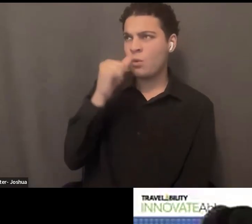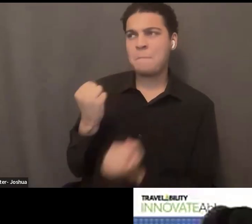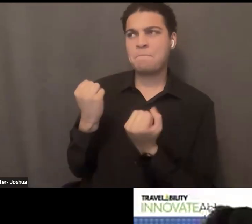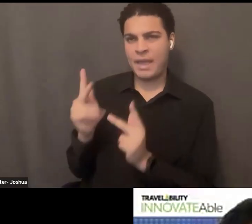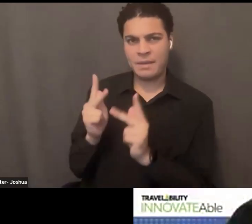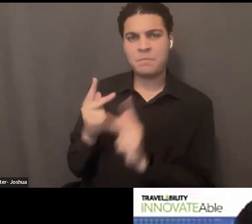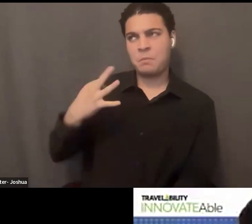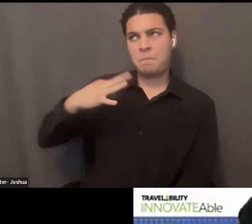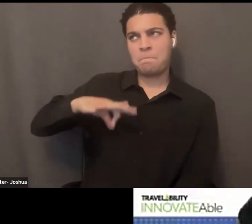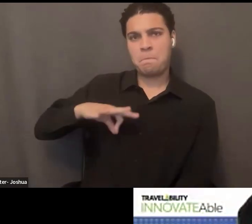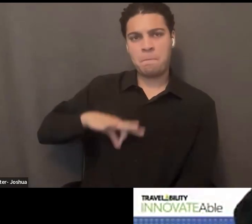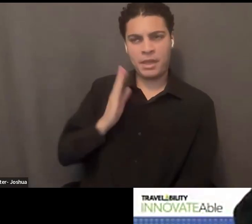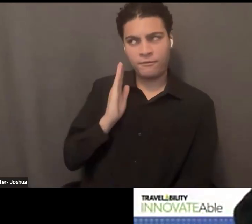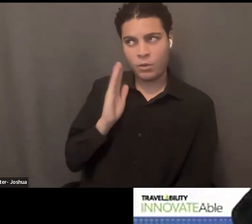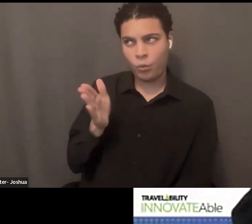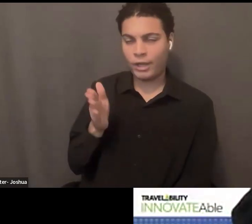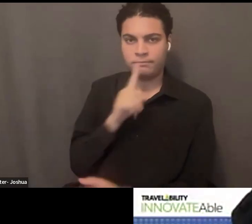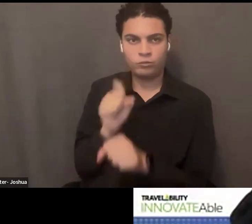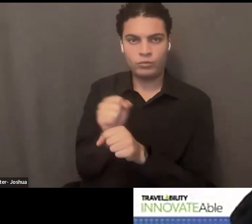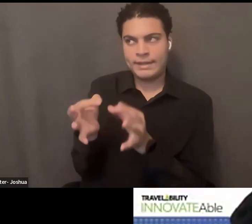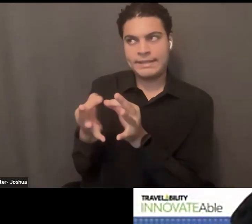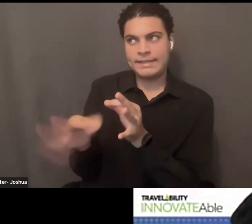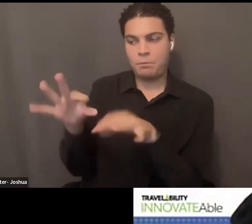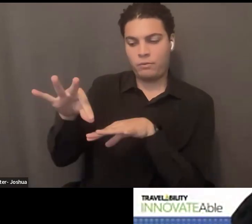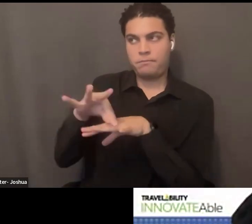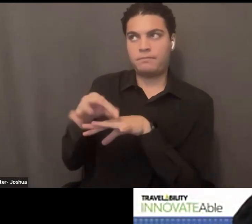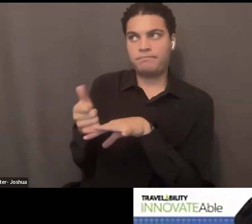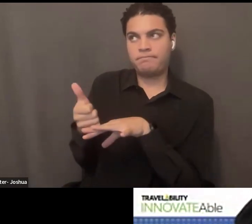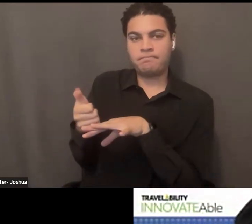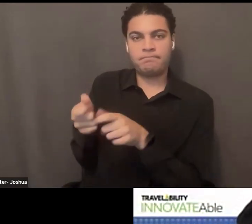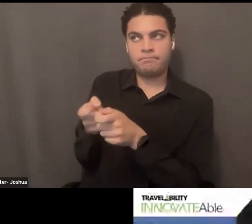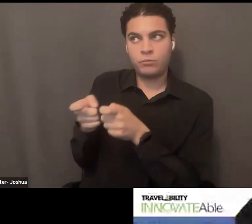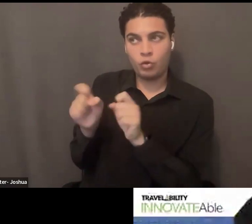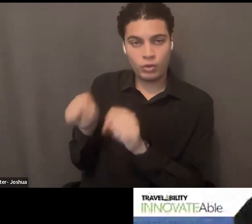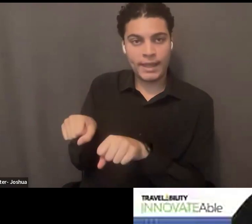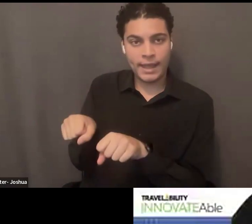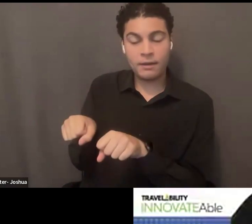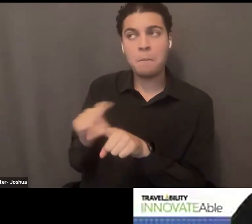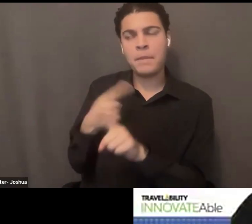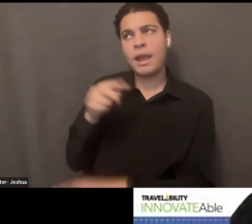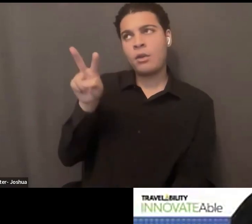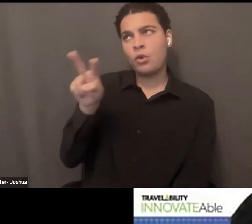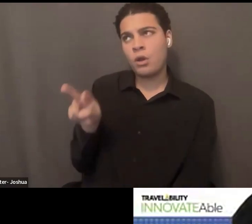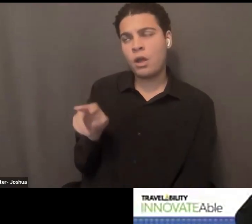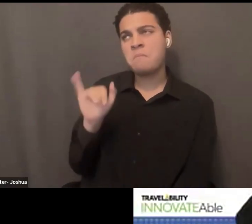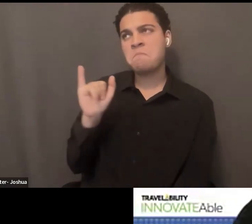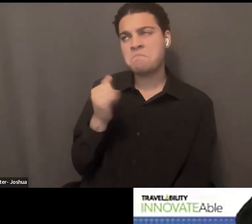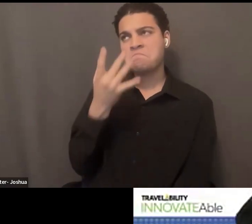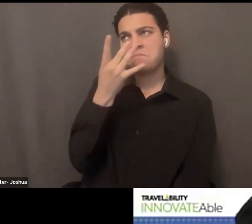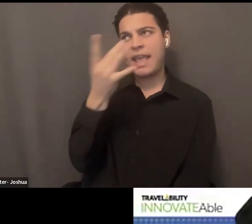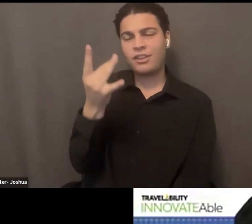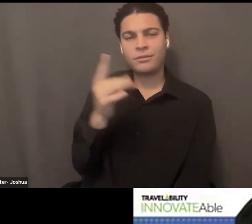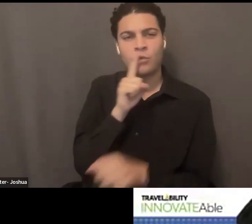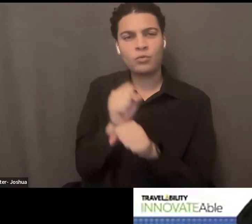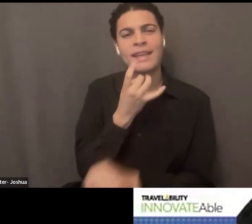relatively easily. But one of the things I thought of when I saw the presentation in the video is there are a lot of different kinds of light switches and other kinds of switches.